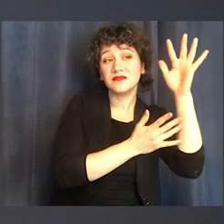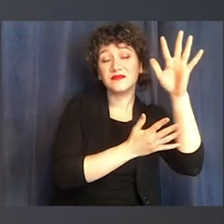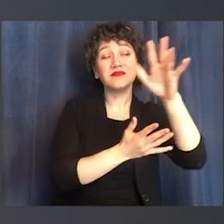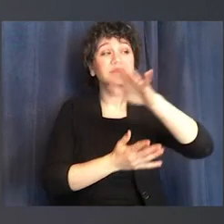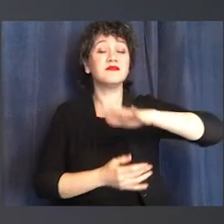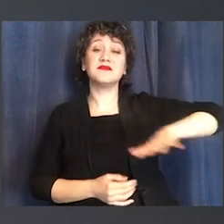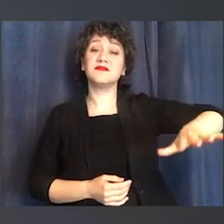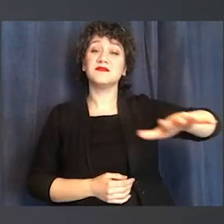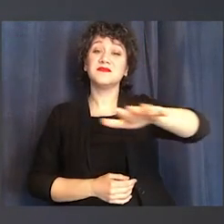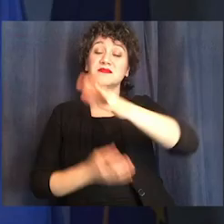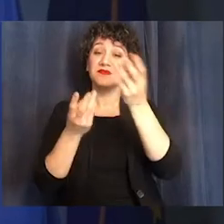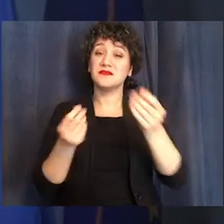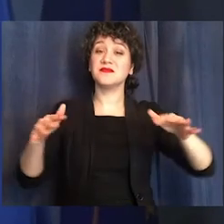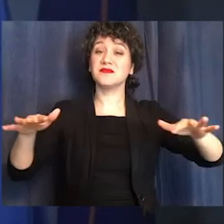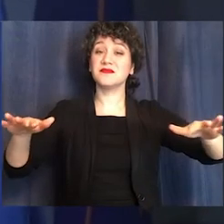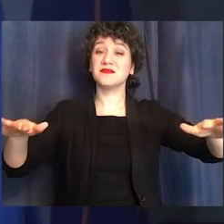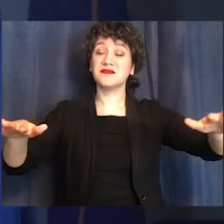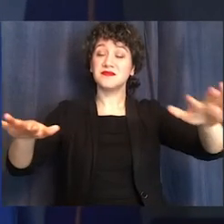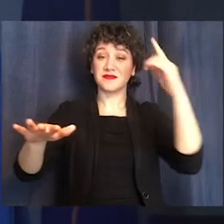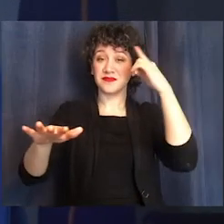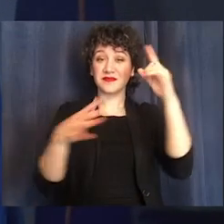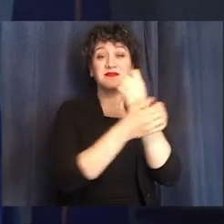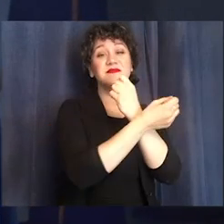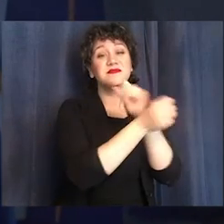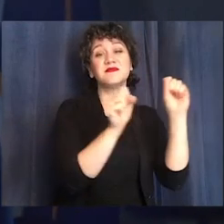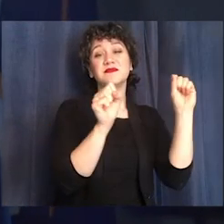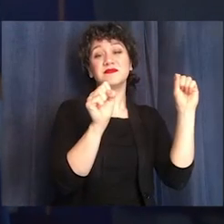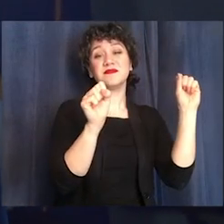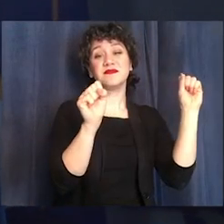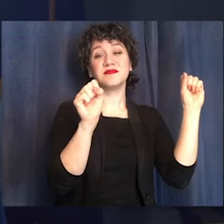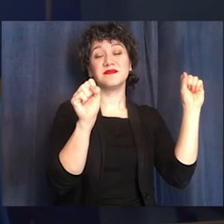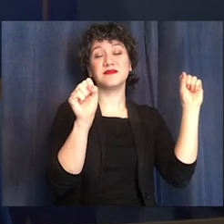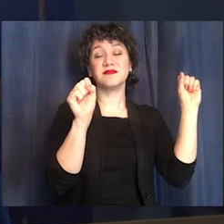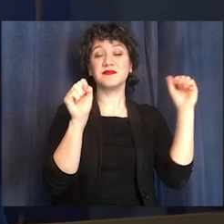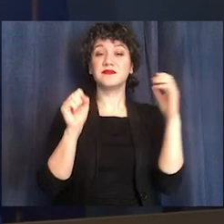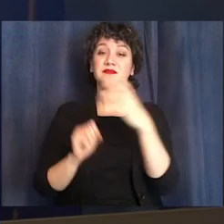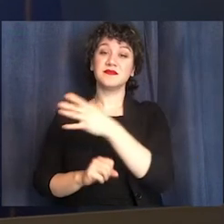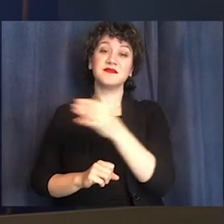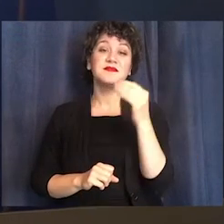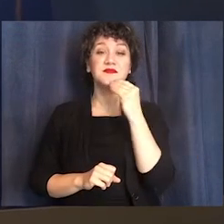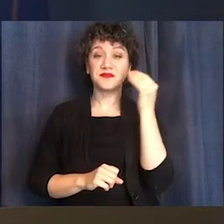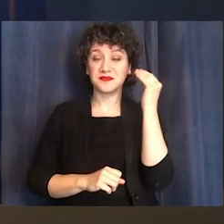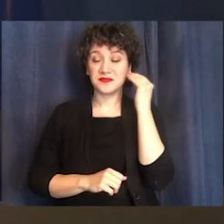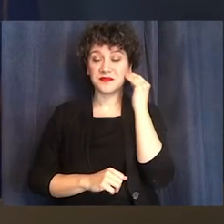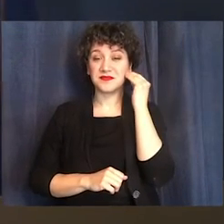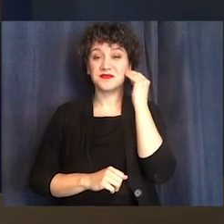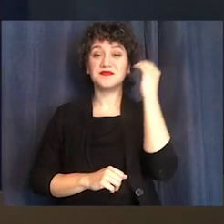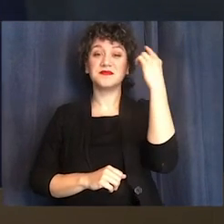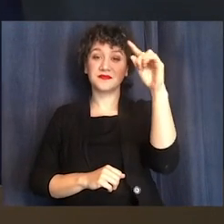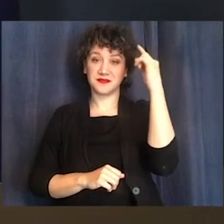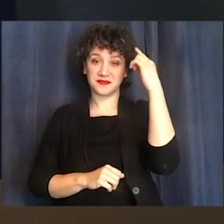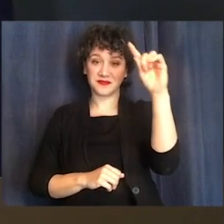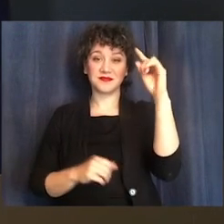wave o'er the land of the free and the home